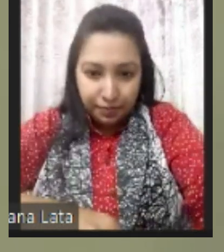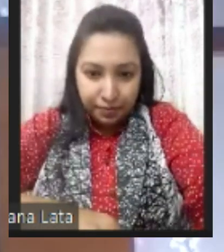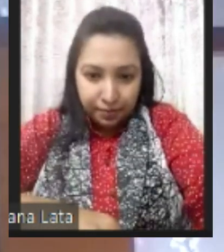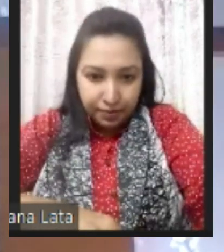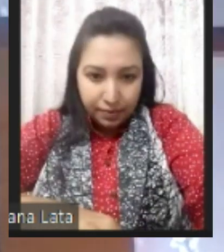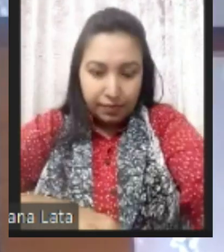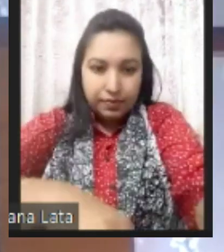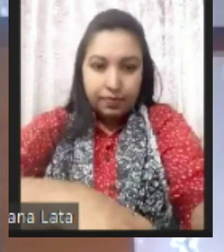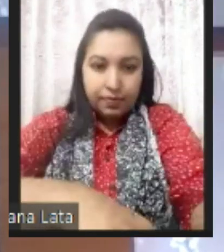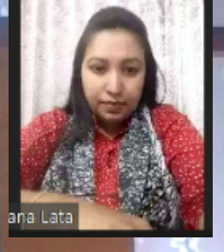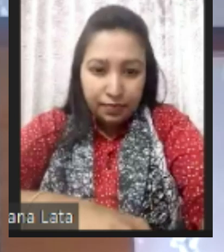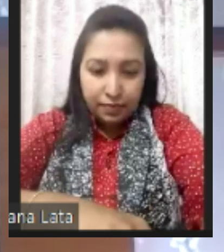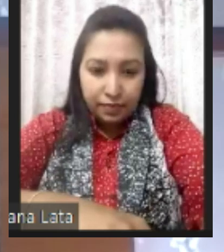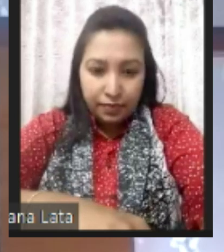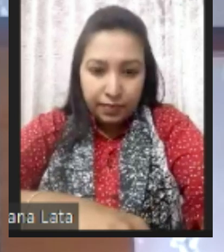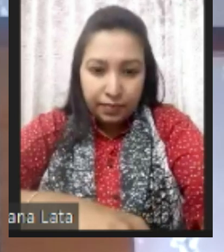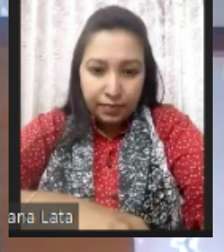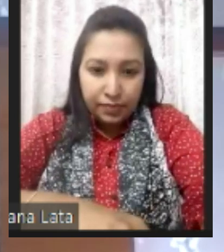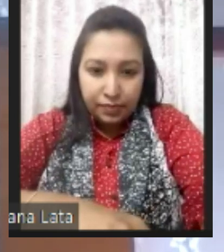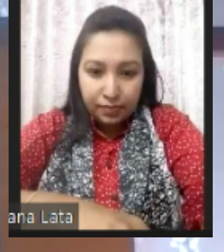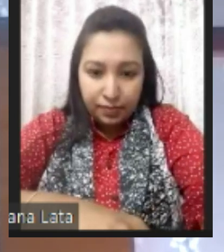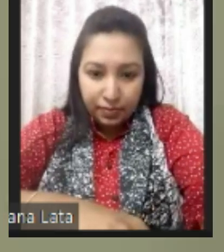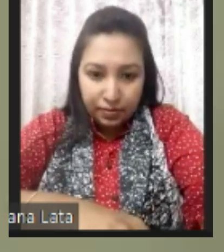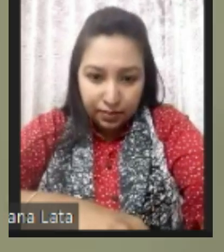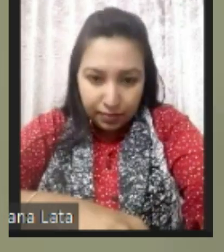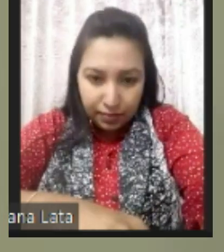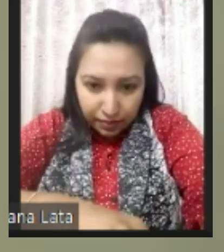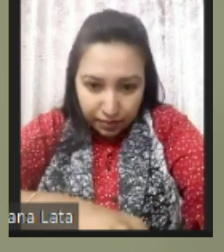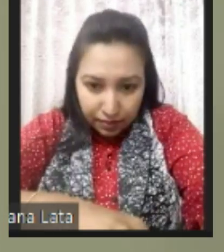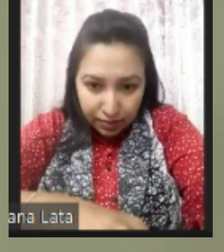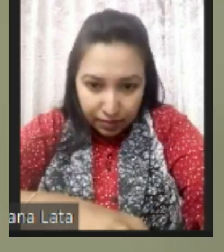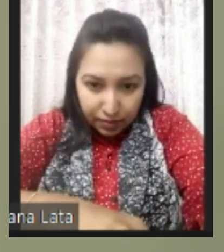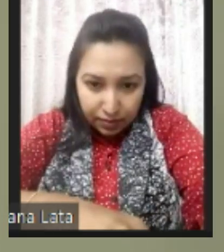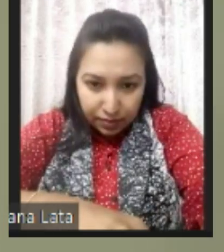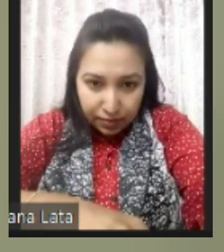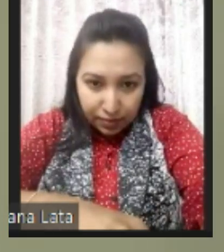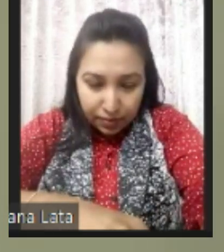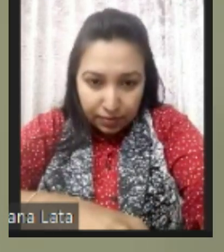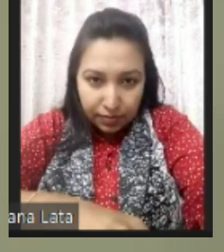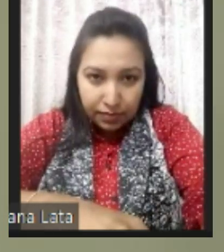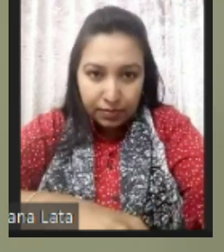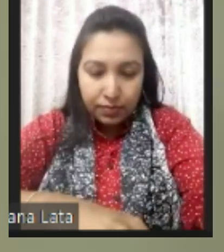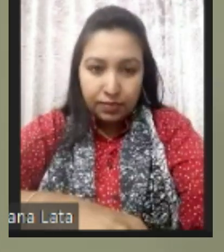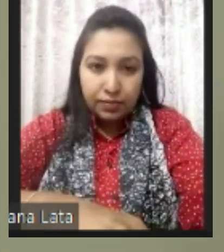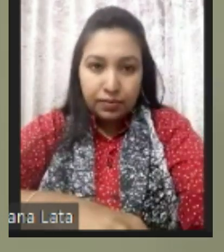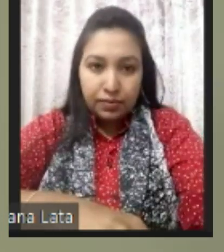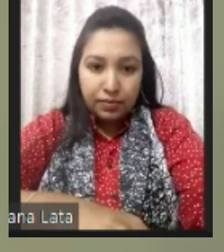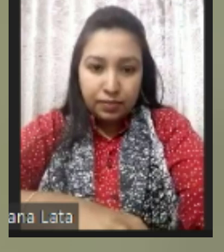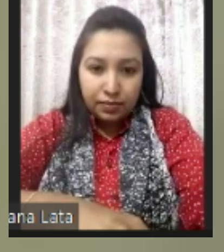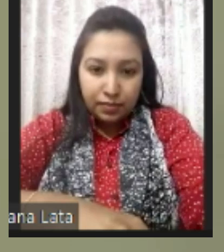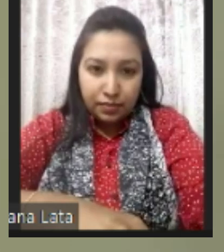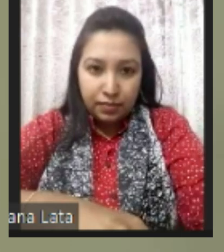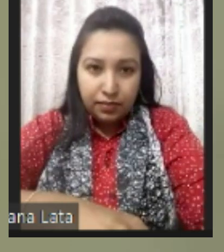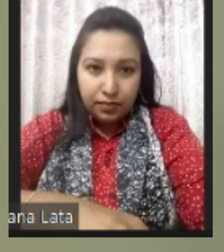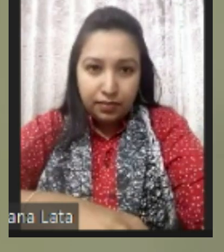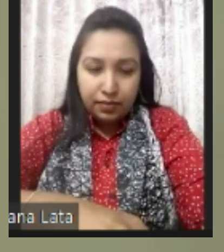I need to leave in 5 minutes. Sure. Mr. What I will do in the interest of time, I think we're already over time by